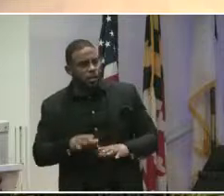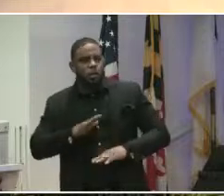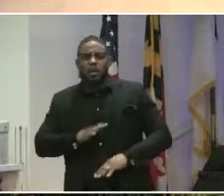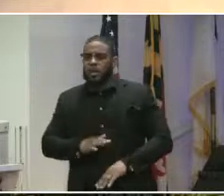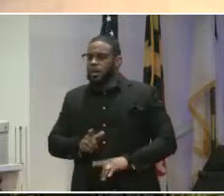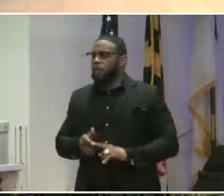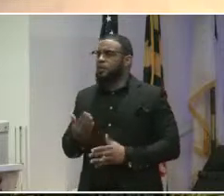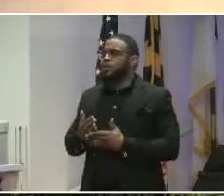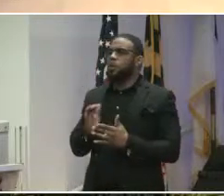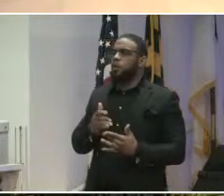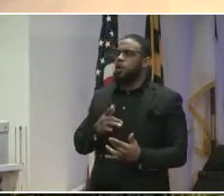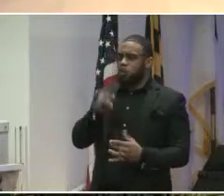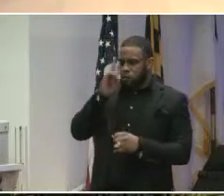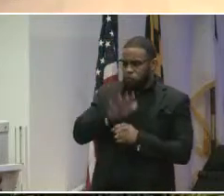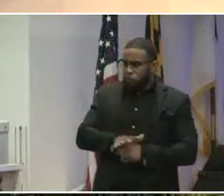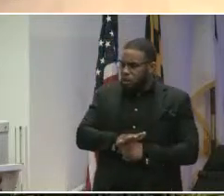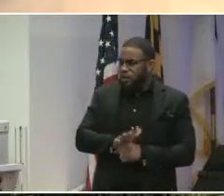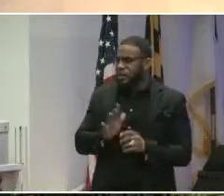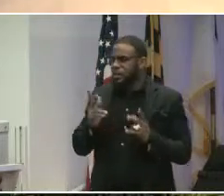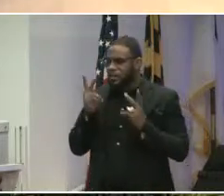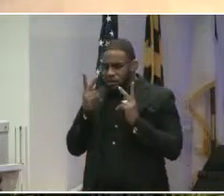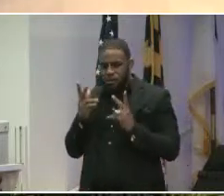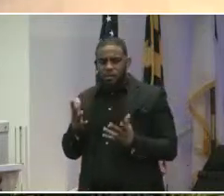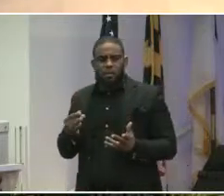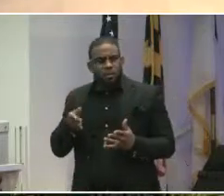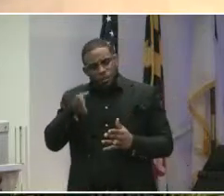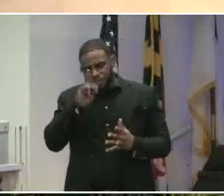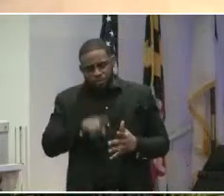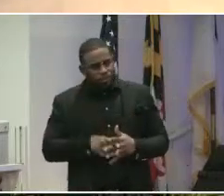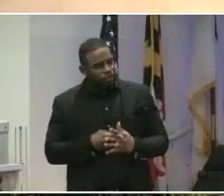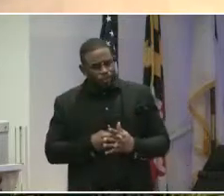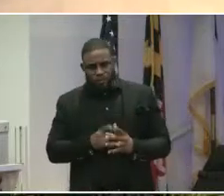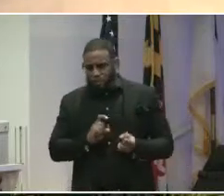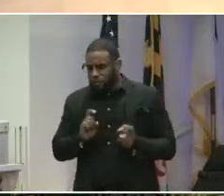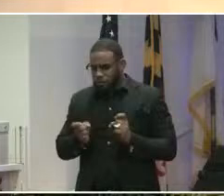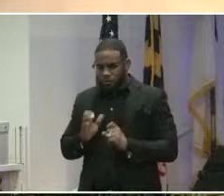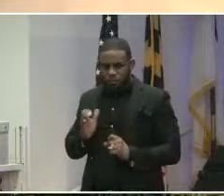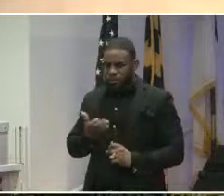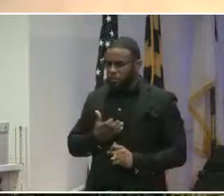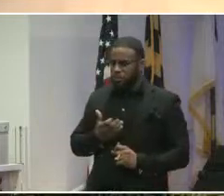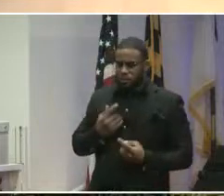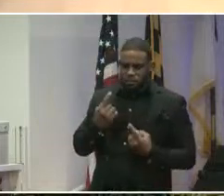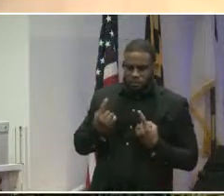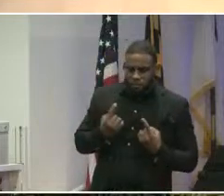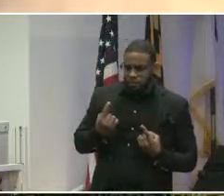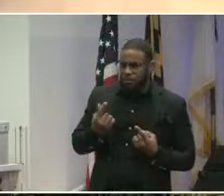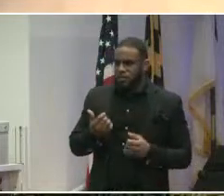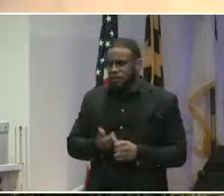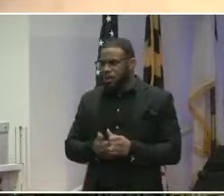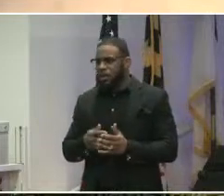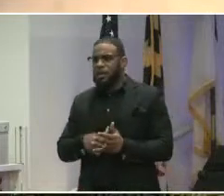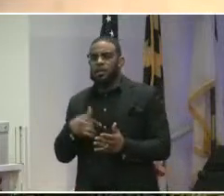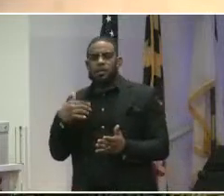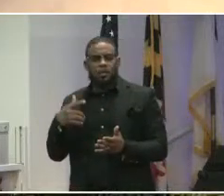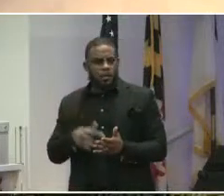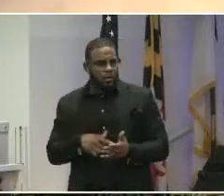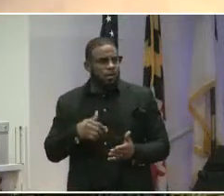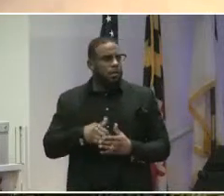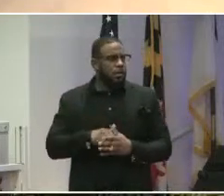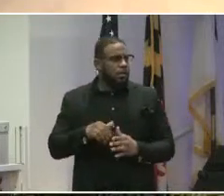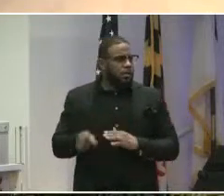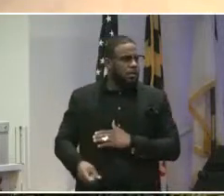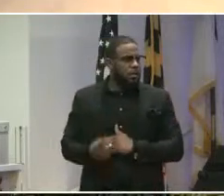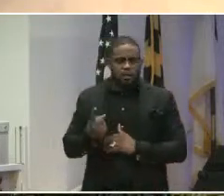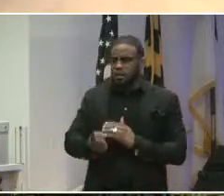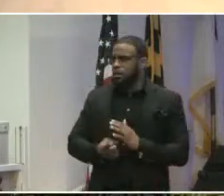us from some of our stress and anxieties. And God begins to change our thoughts. And every now and then in the